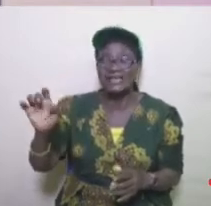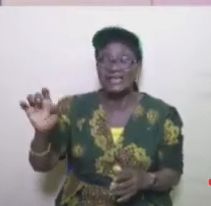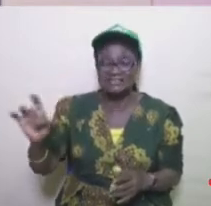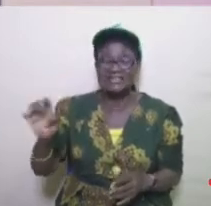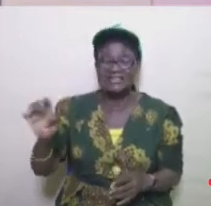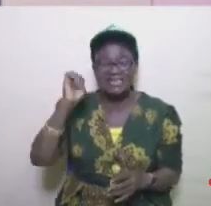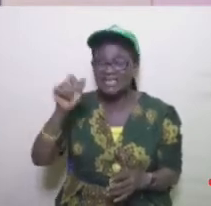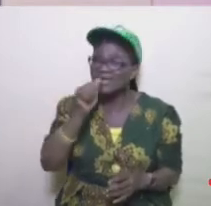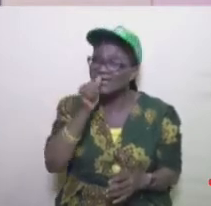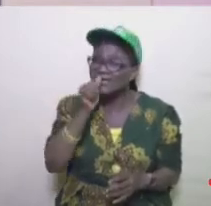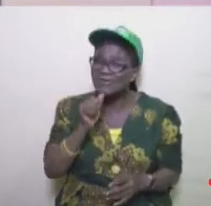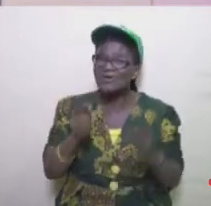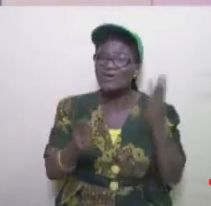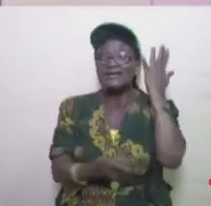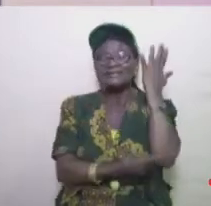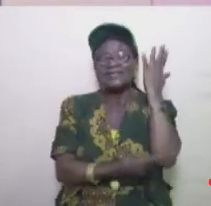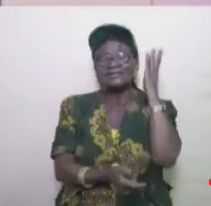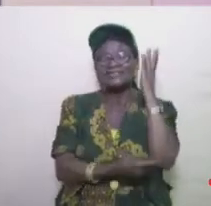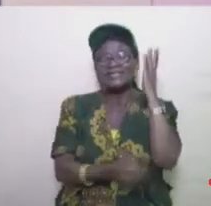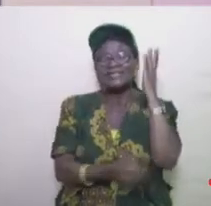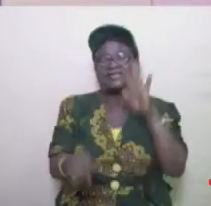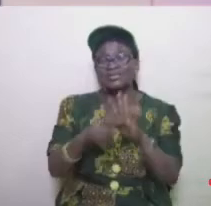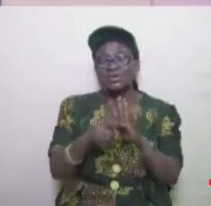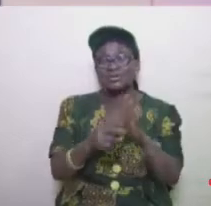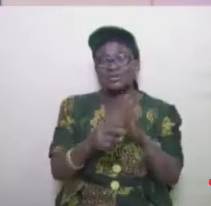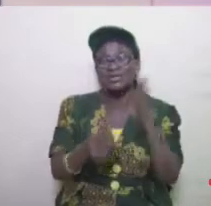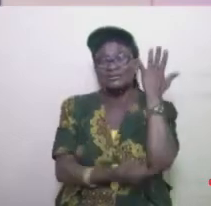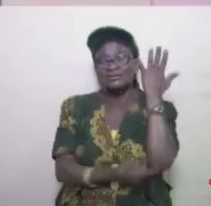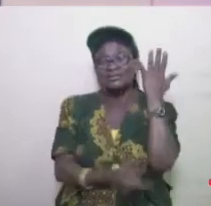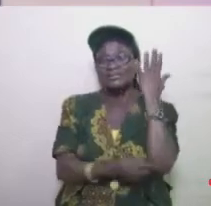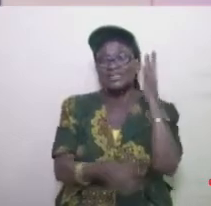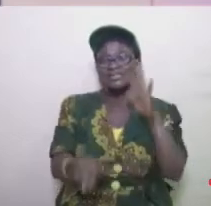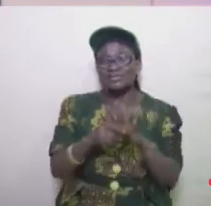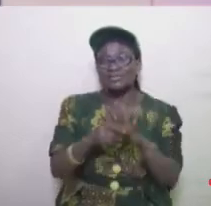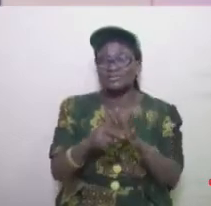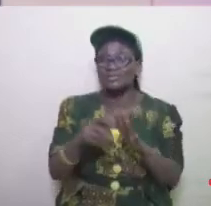Genesis 37:28. He endured temptation. Temptation,